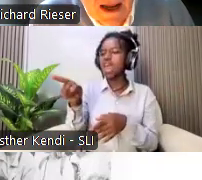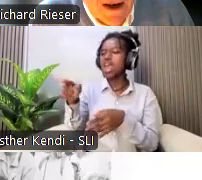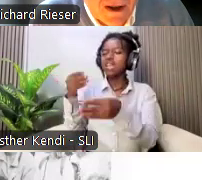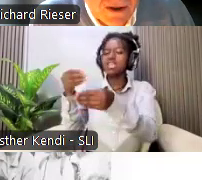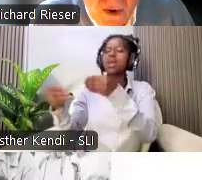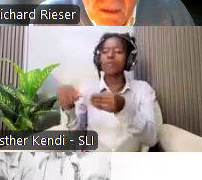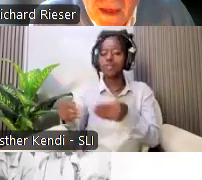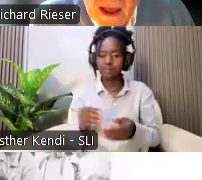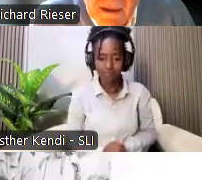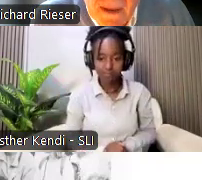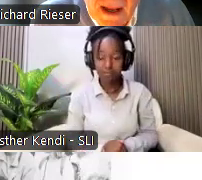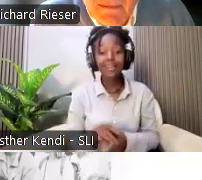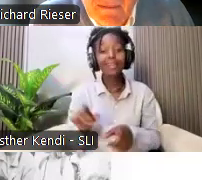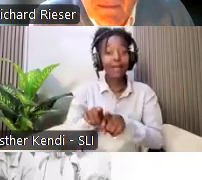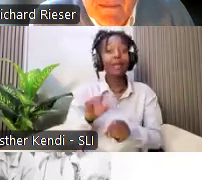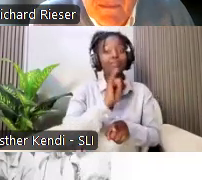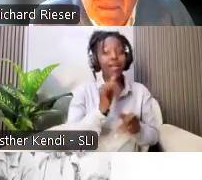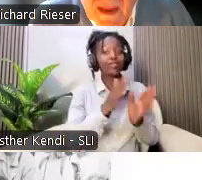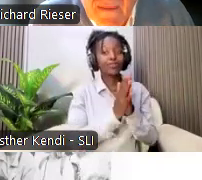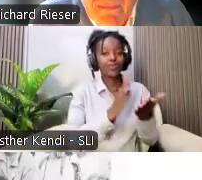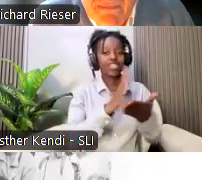And I'll tell you a little story about that in a minute.